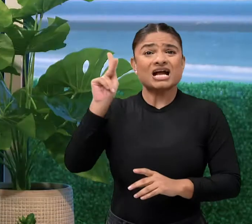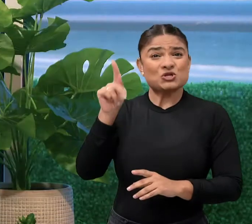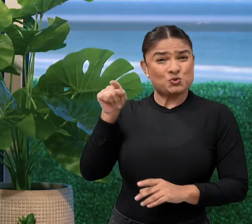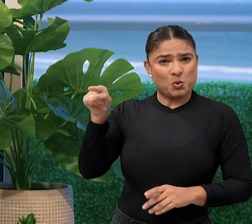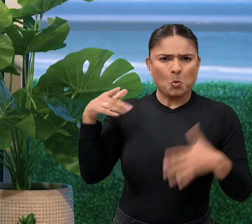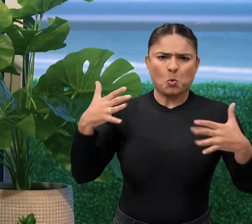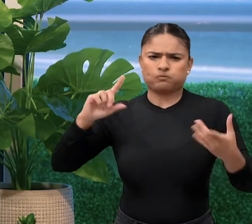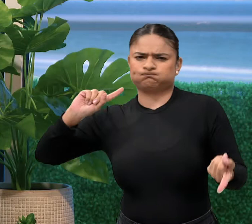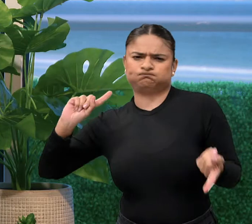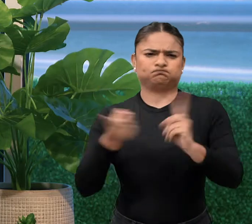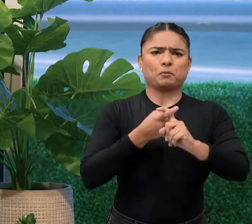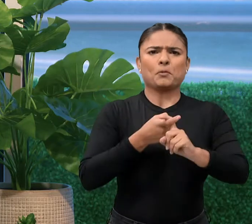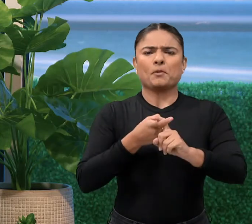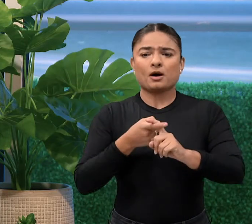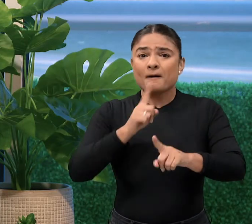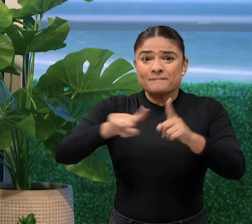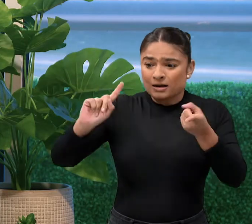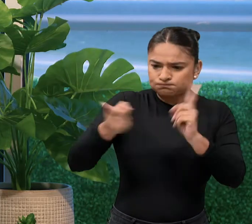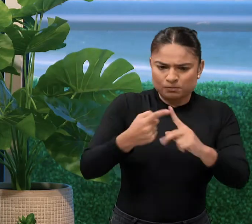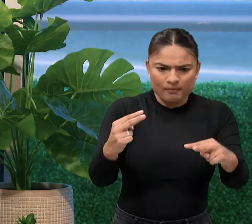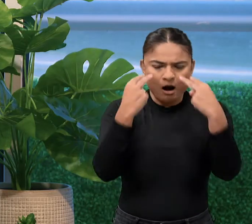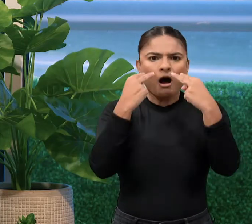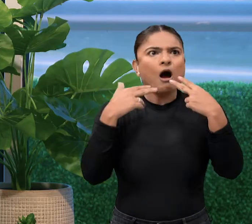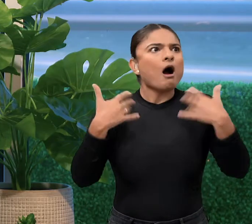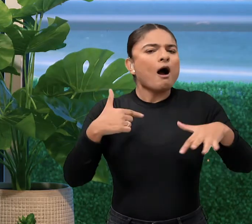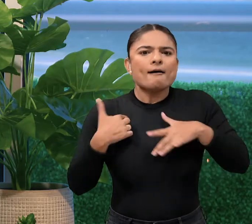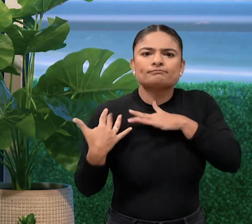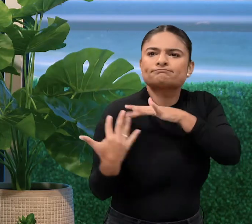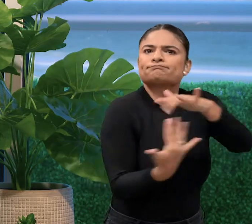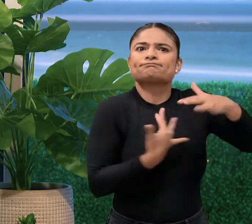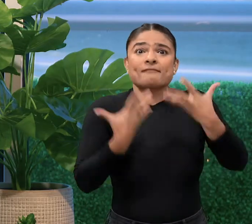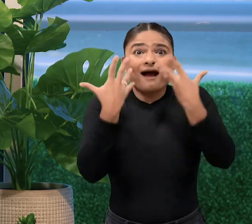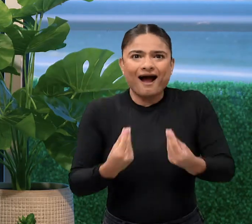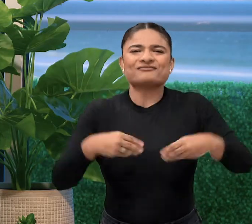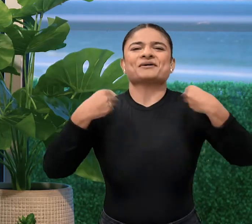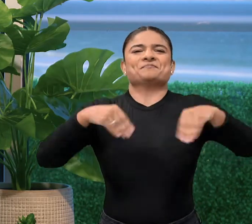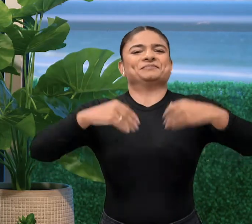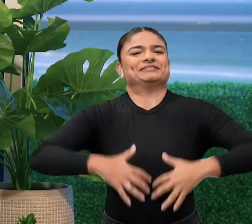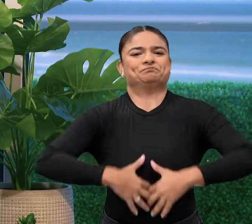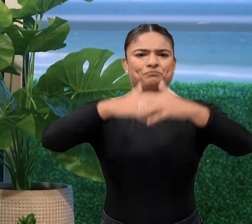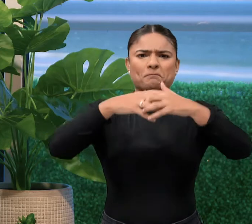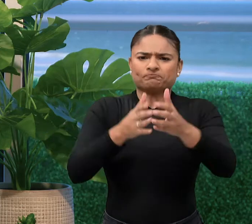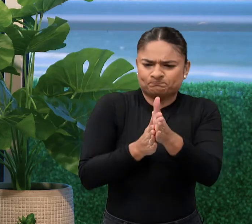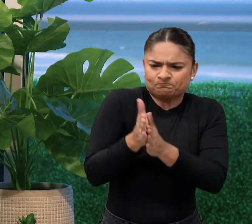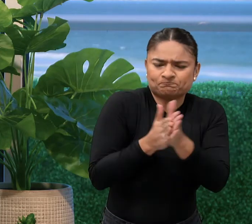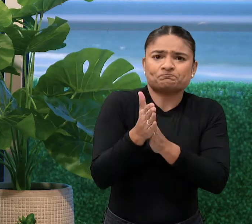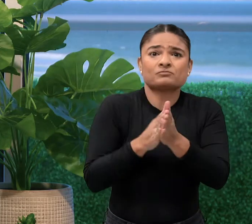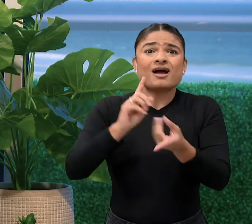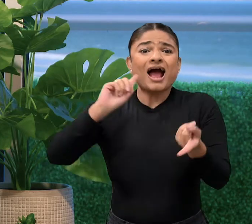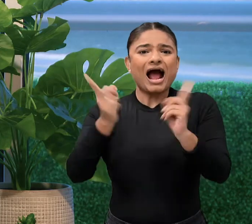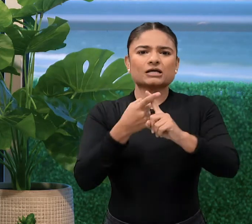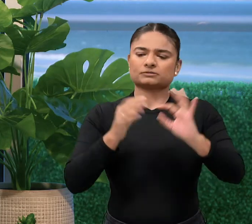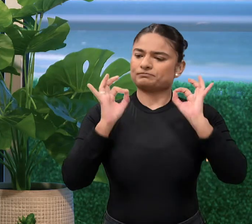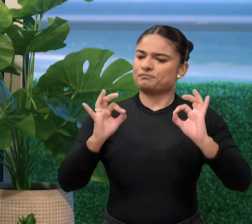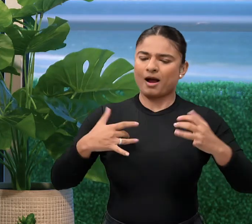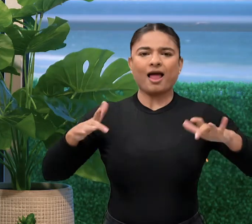Khwezi Mthembu's involvement in a car accident saw him developing a passion for being an entrepreneur and a motivational speaker. After he